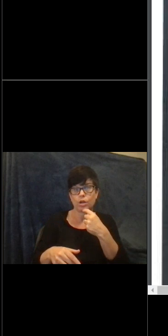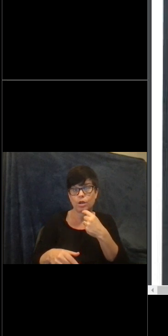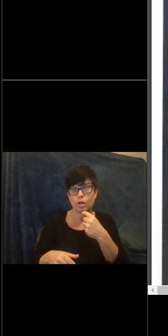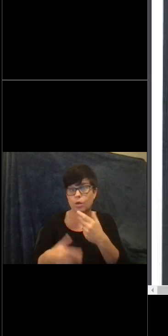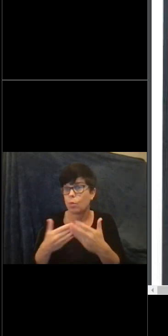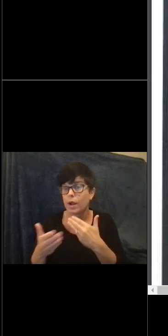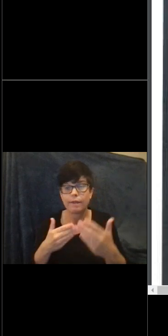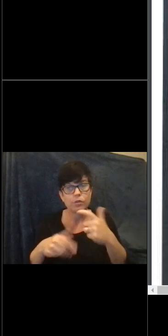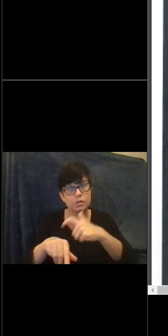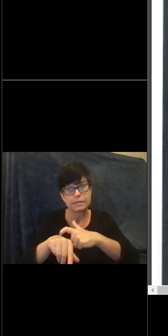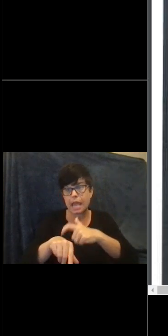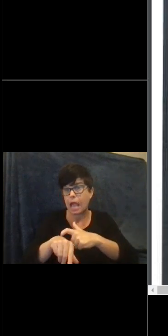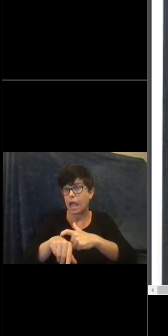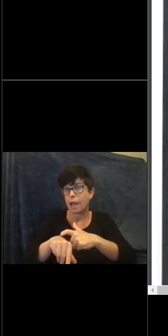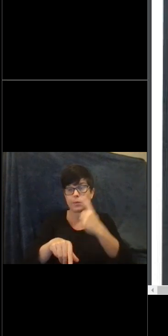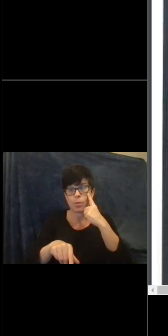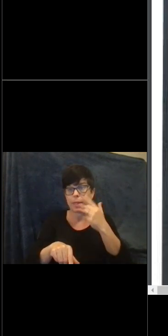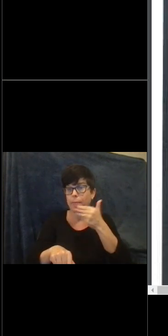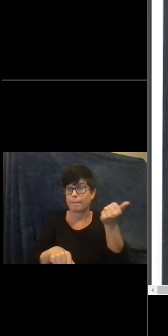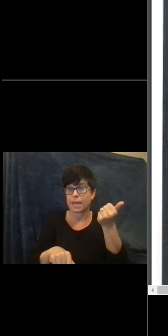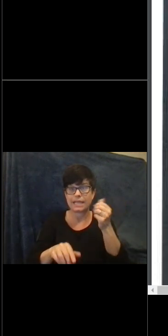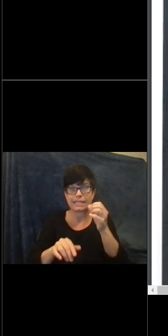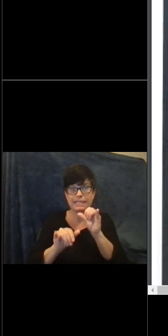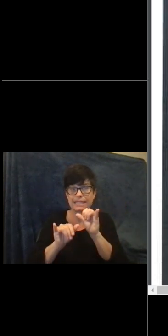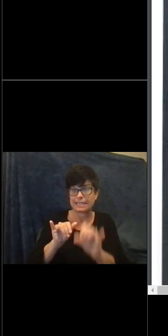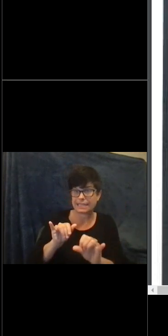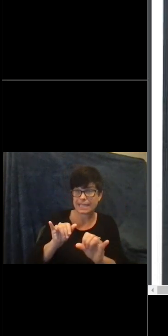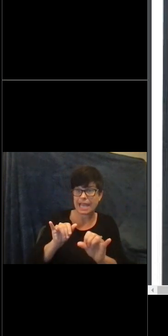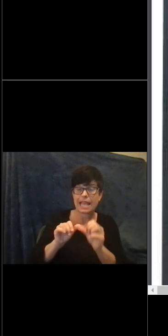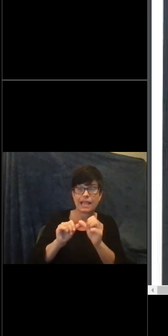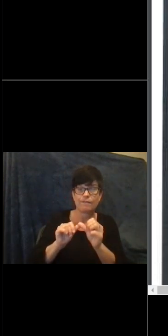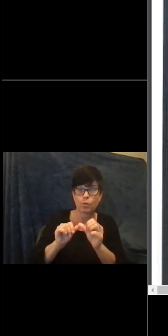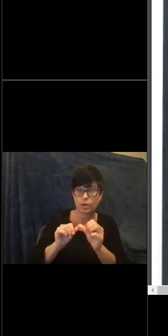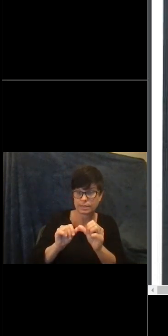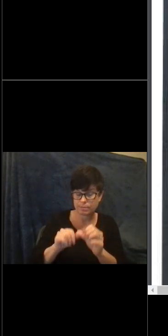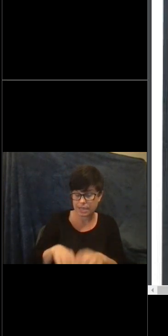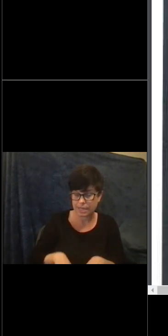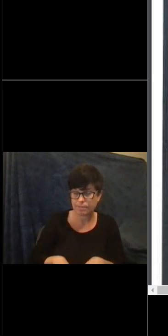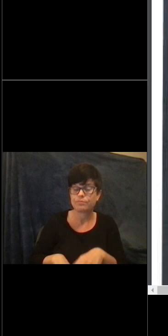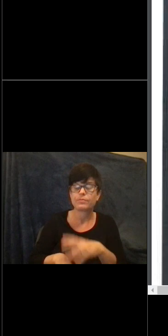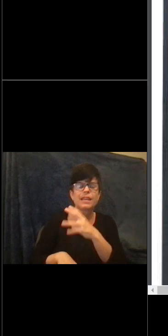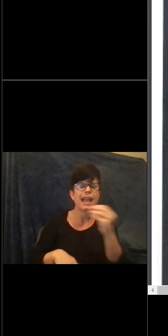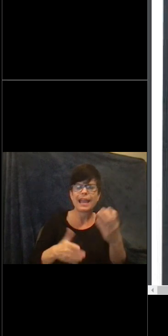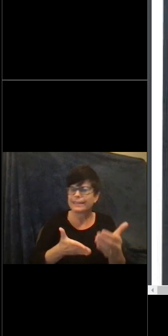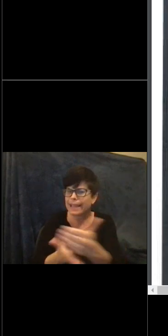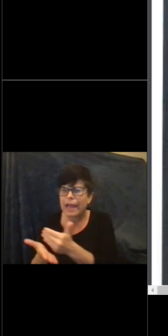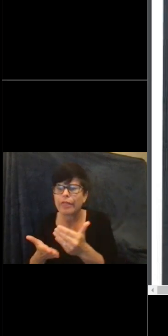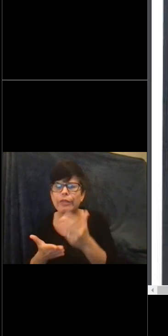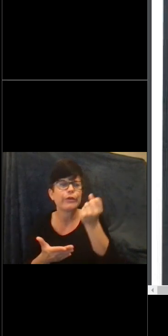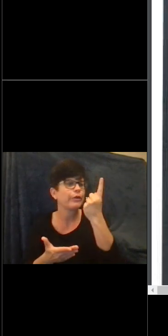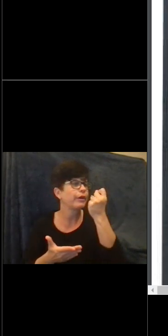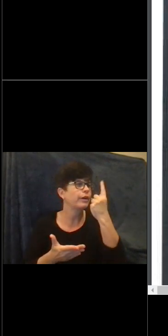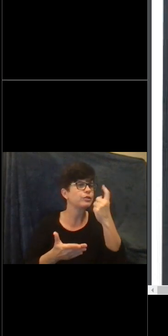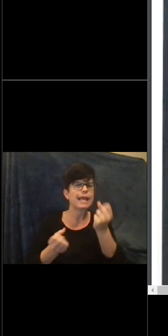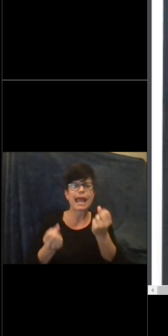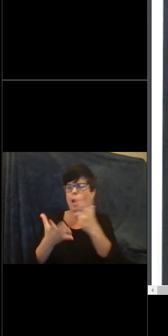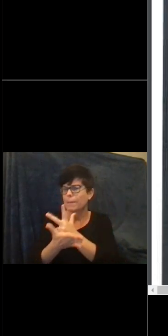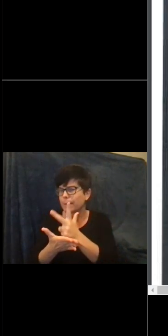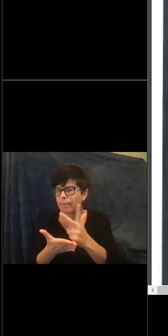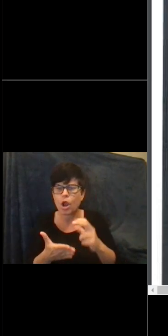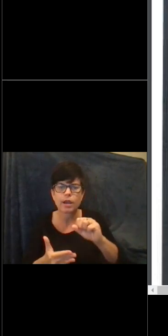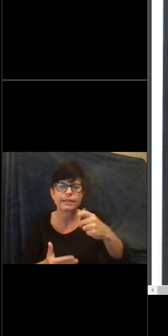whatever time you deem fit to stay enforcement to gather some of the information that you're talking about, to understand any parking deficiencies, to talk